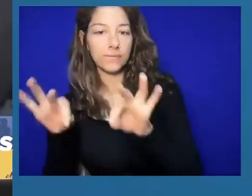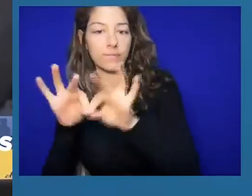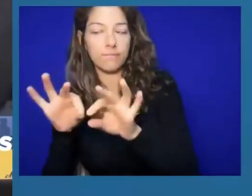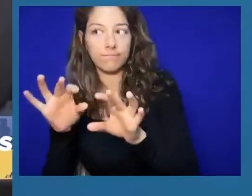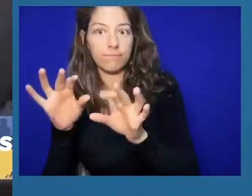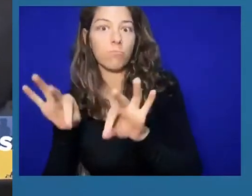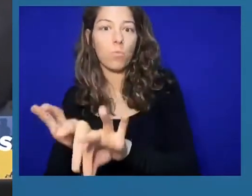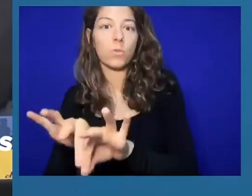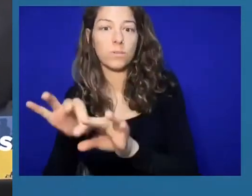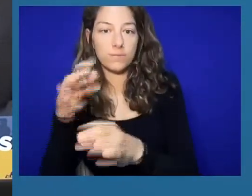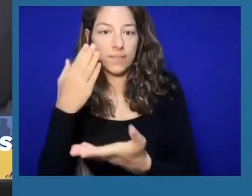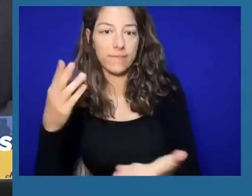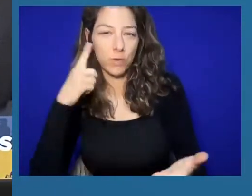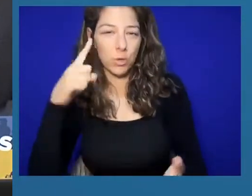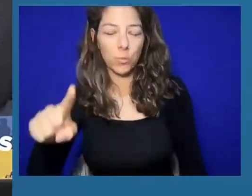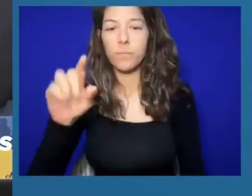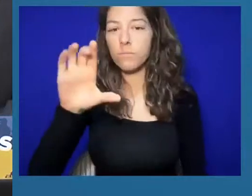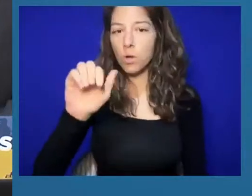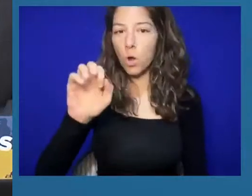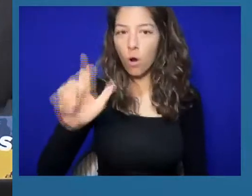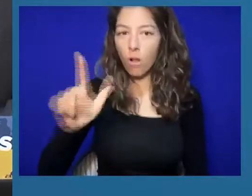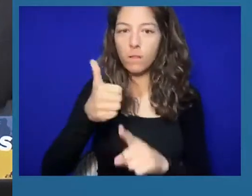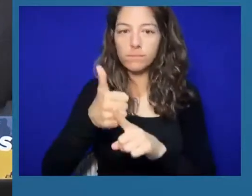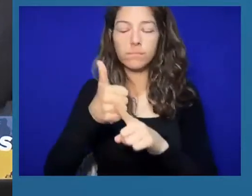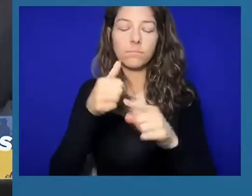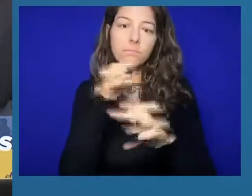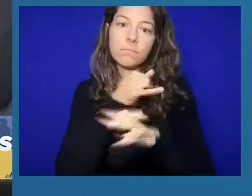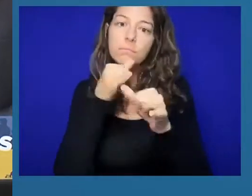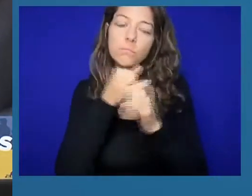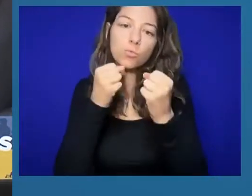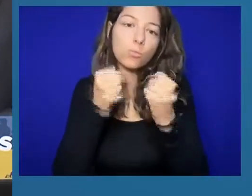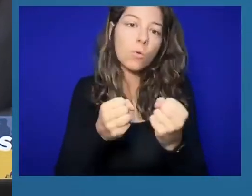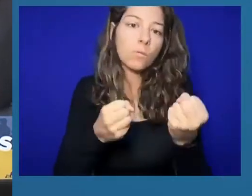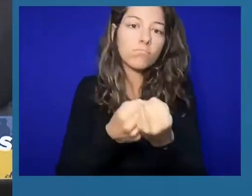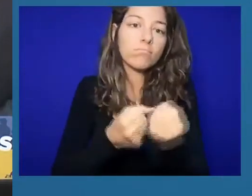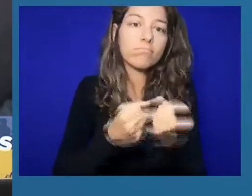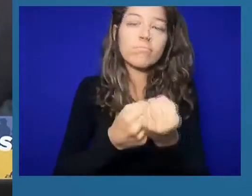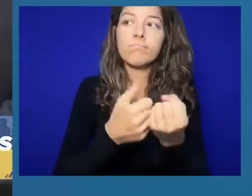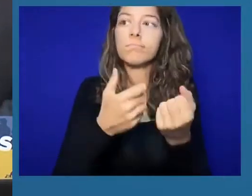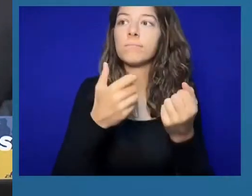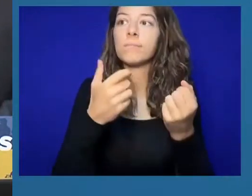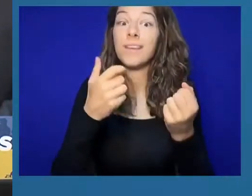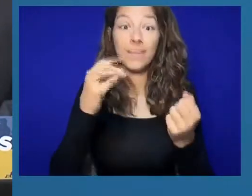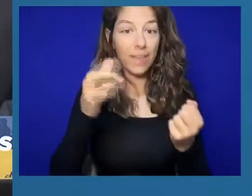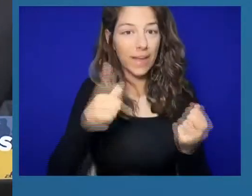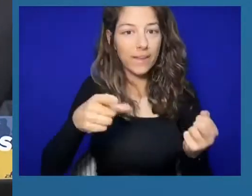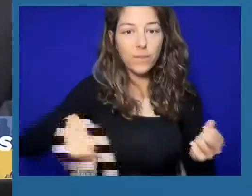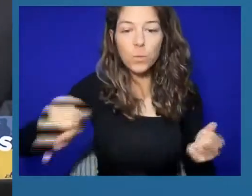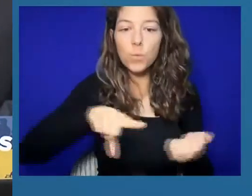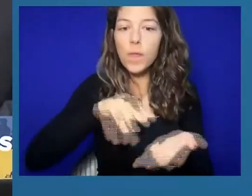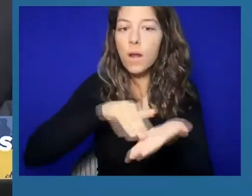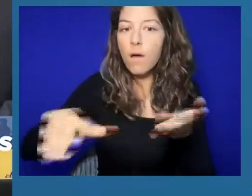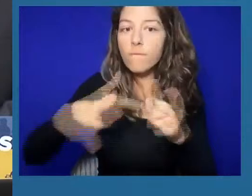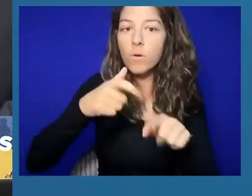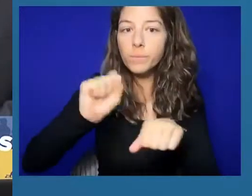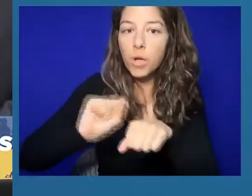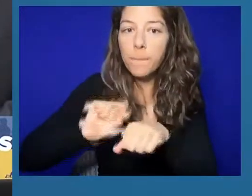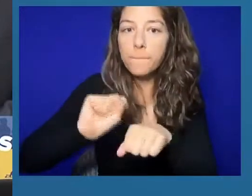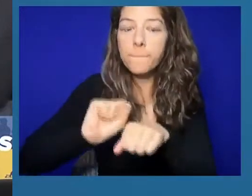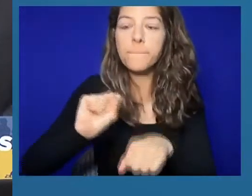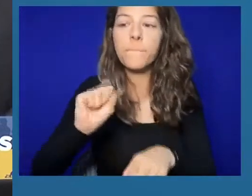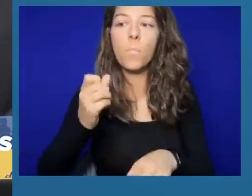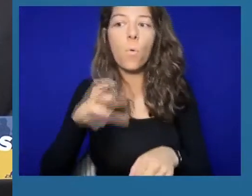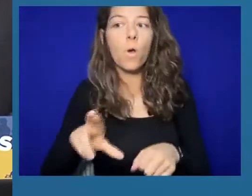that Carl Heastie was so adamant about. The fact that if anyone gets laid off from their jobs or there's